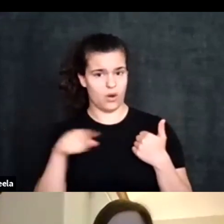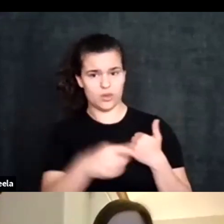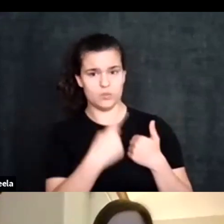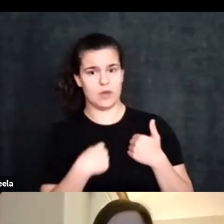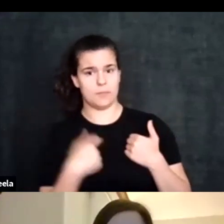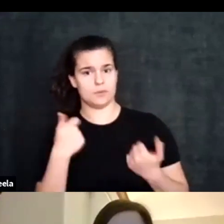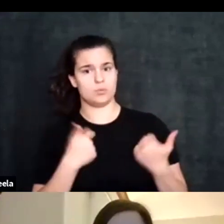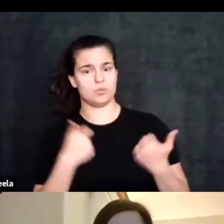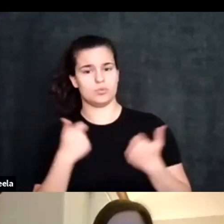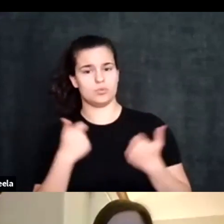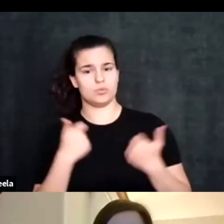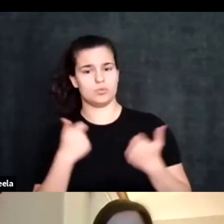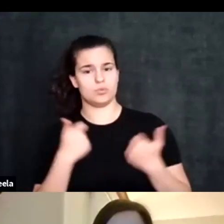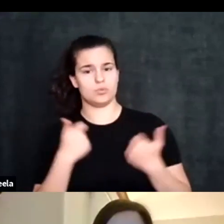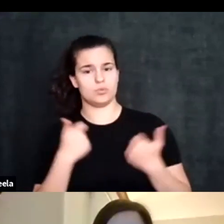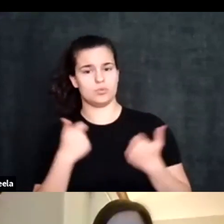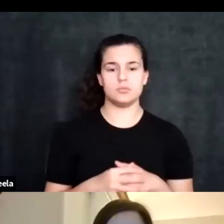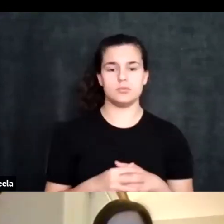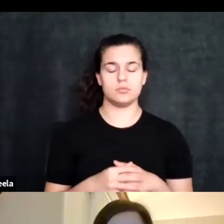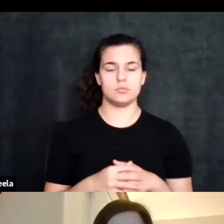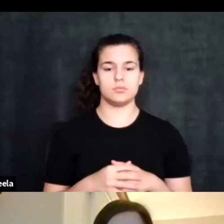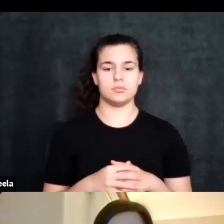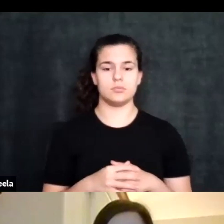based on their like first option for housing?